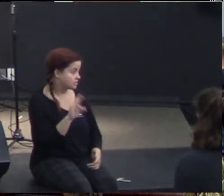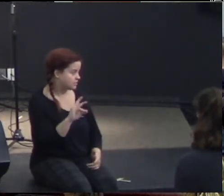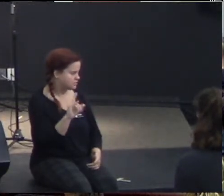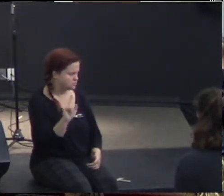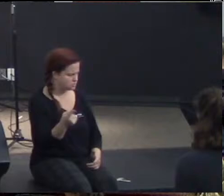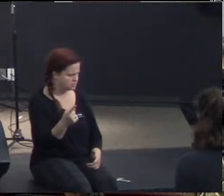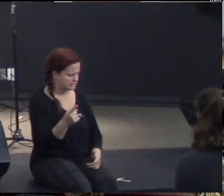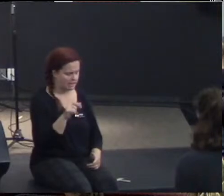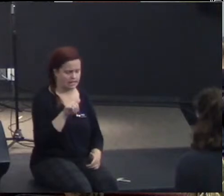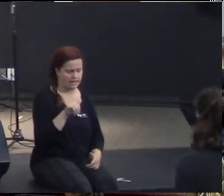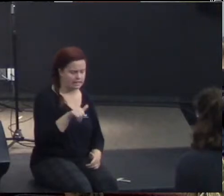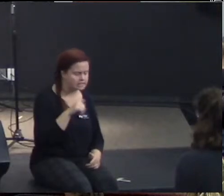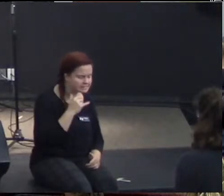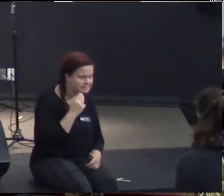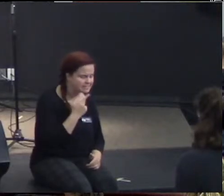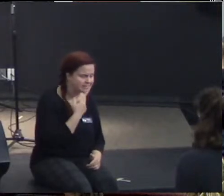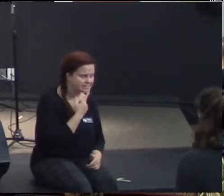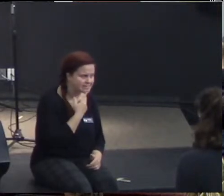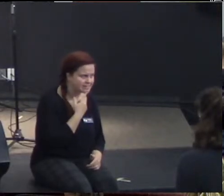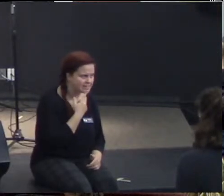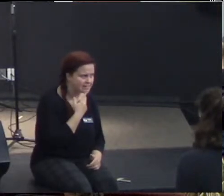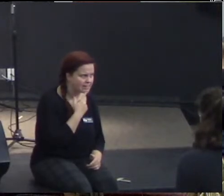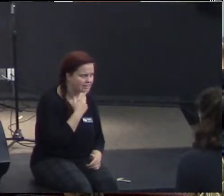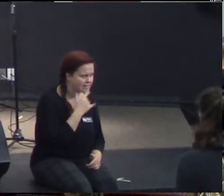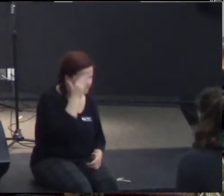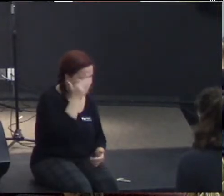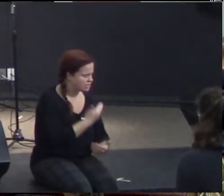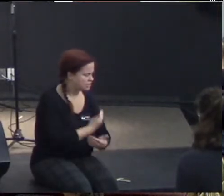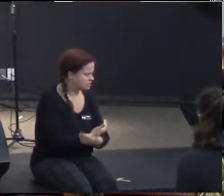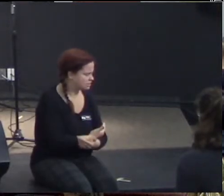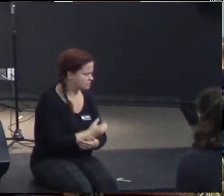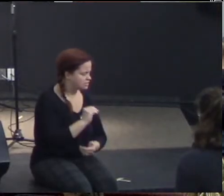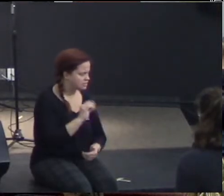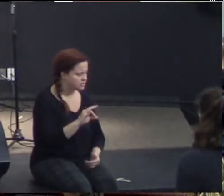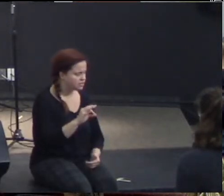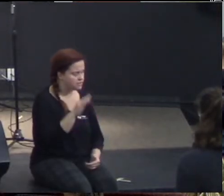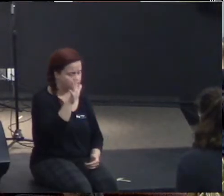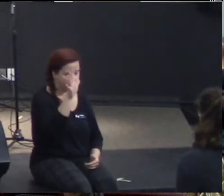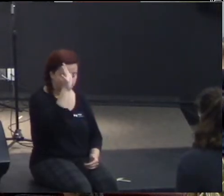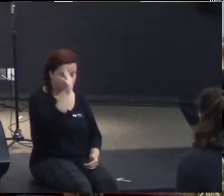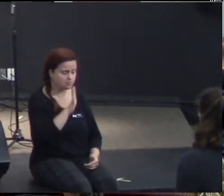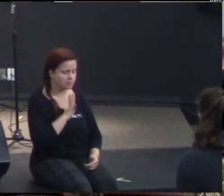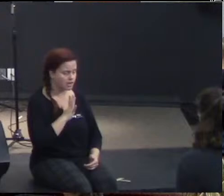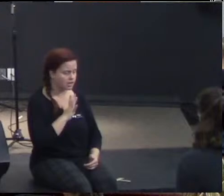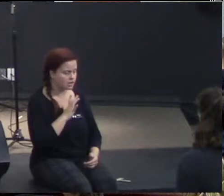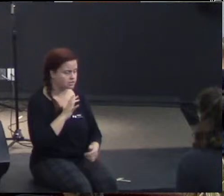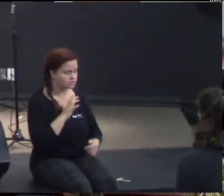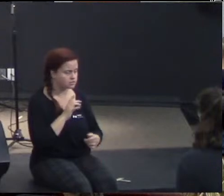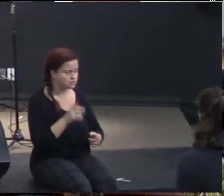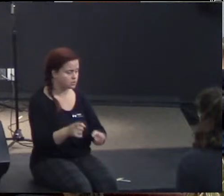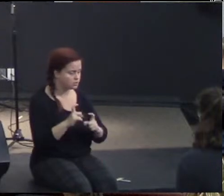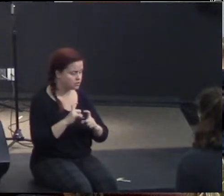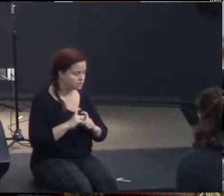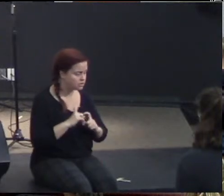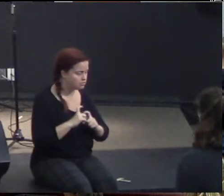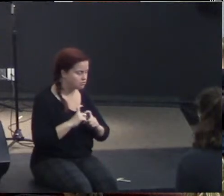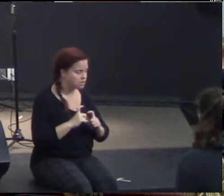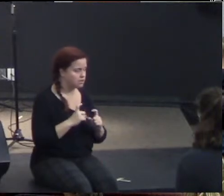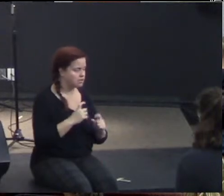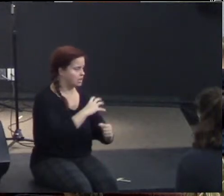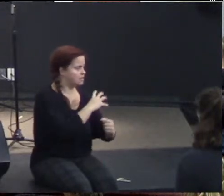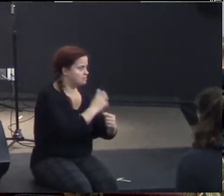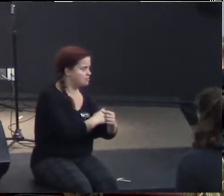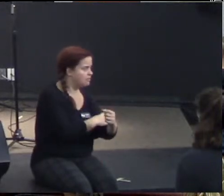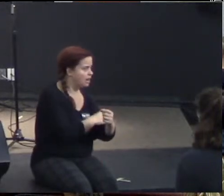And it says that the Son of Man is going to receive dominion and power. And then with that dominion and power, he's going to rule over all